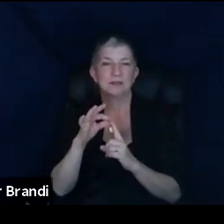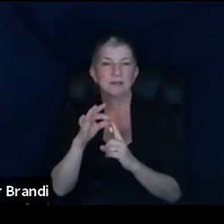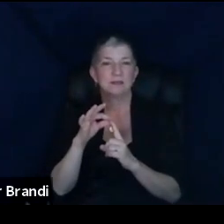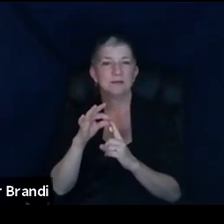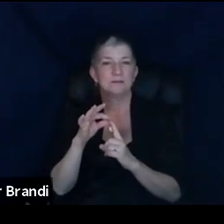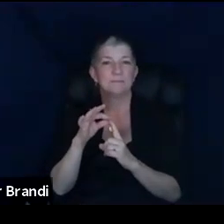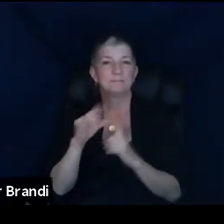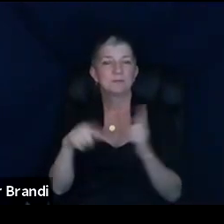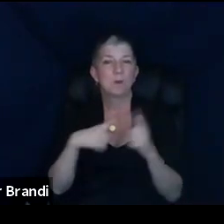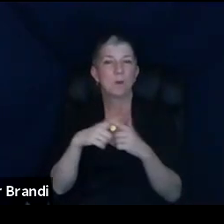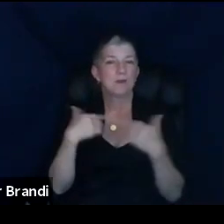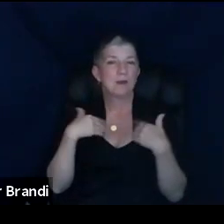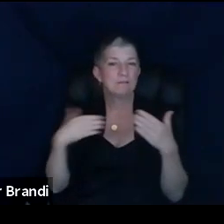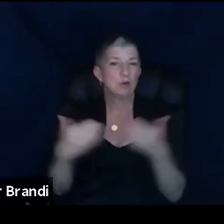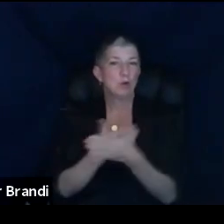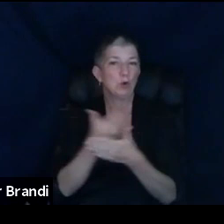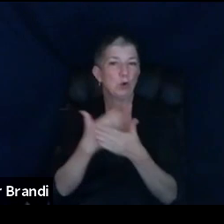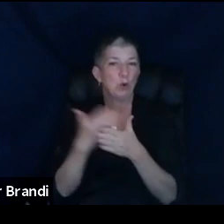someone new?